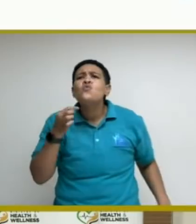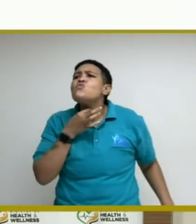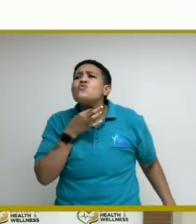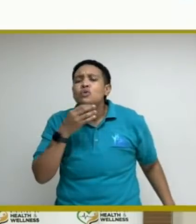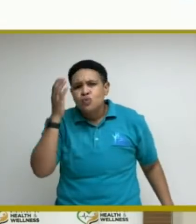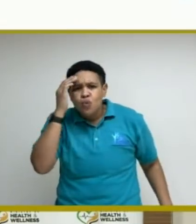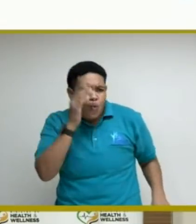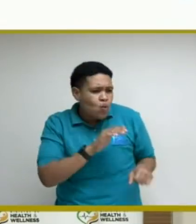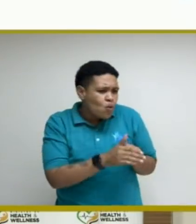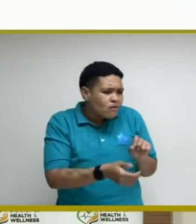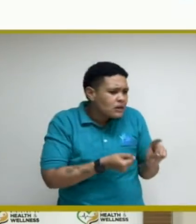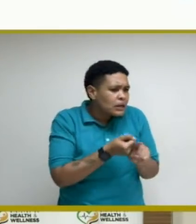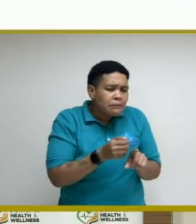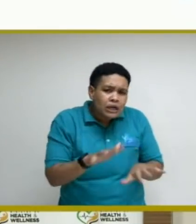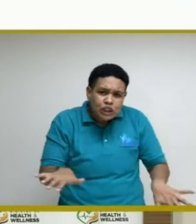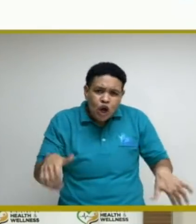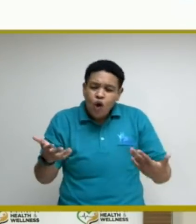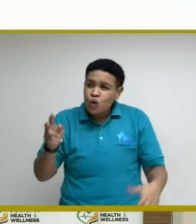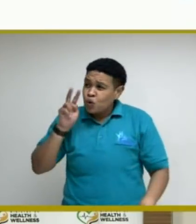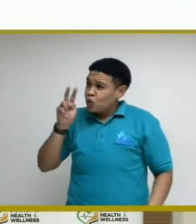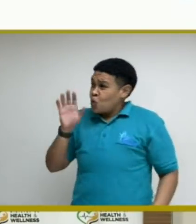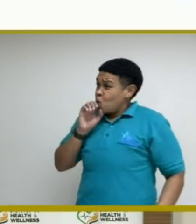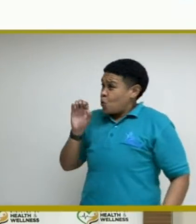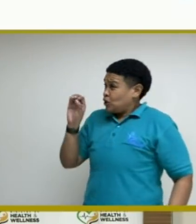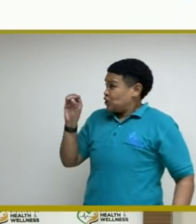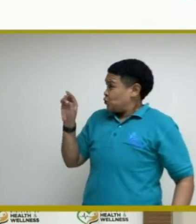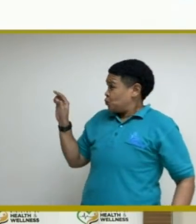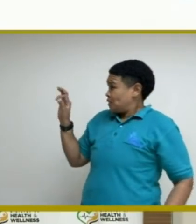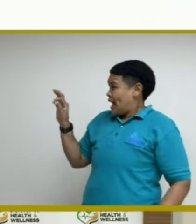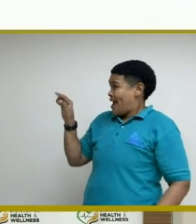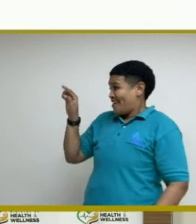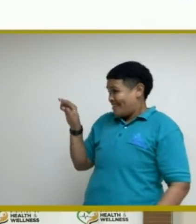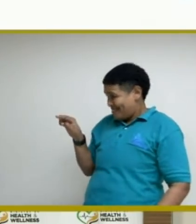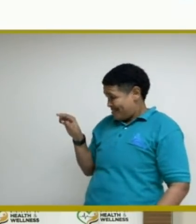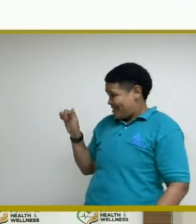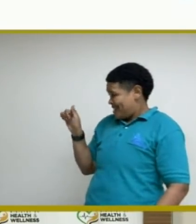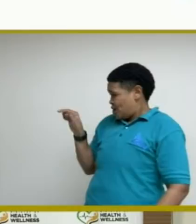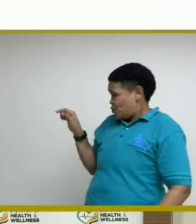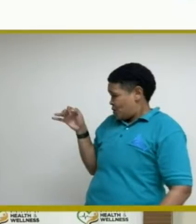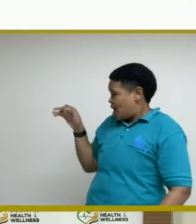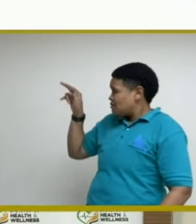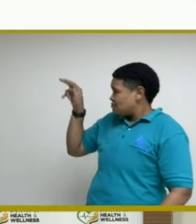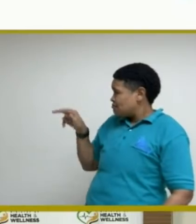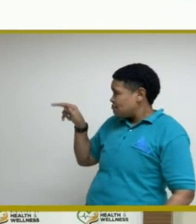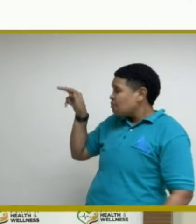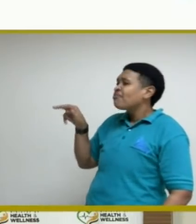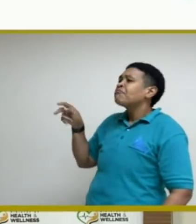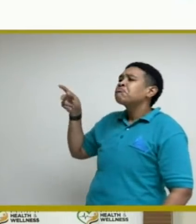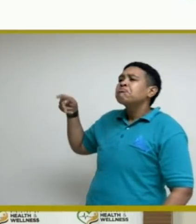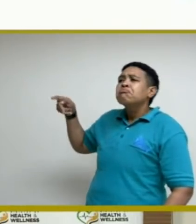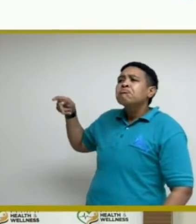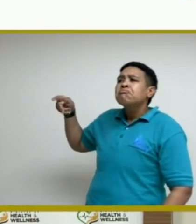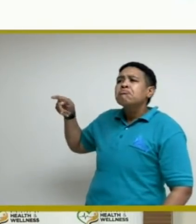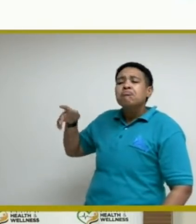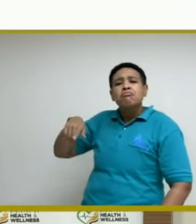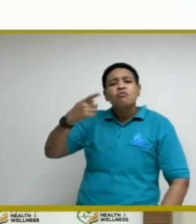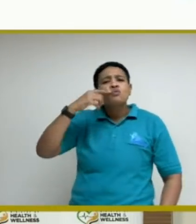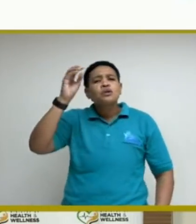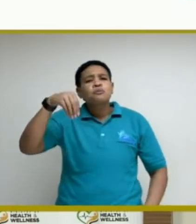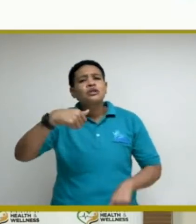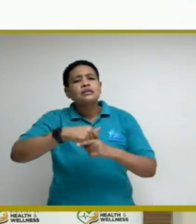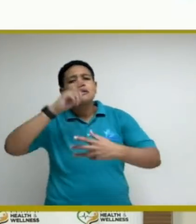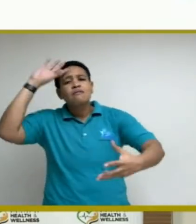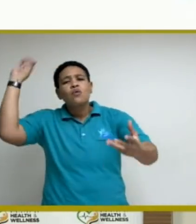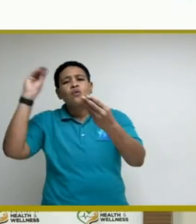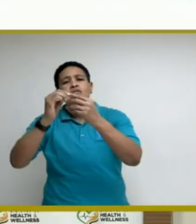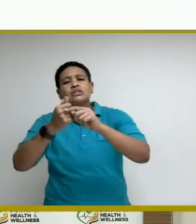COVID. So if we look at the 0 to 9 and the 10 to 19 age group, we see that the percentage in terms of the